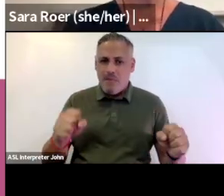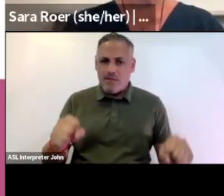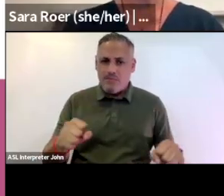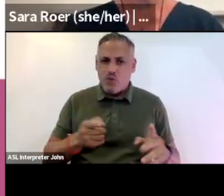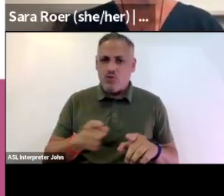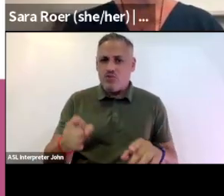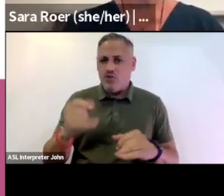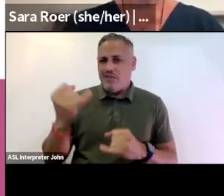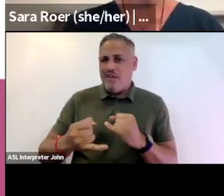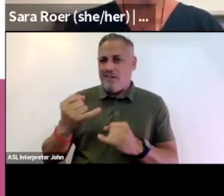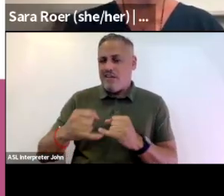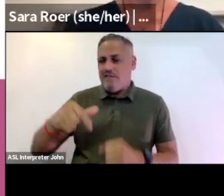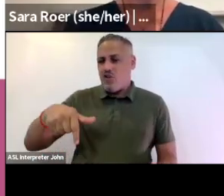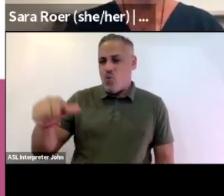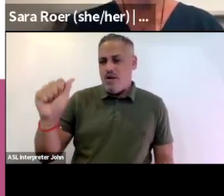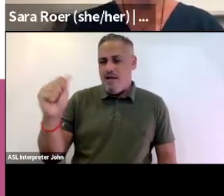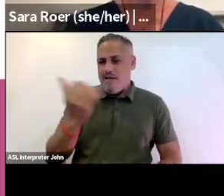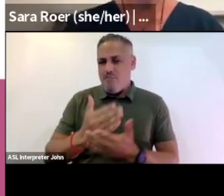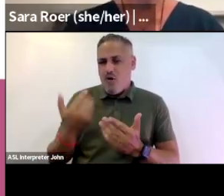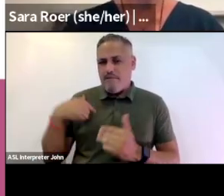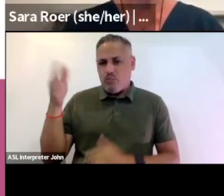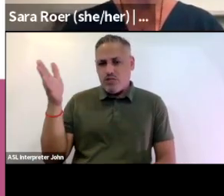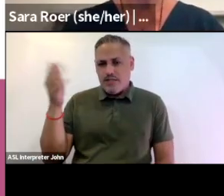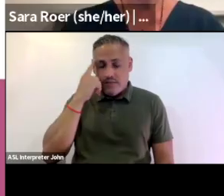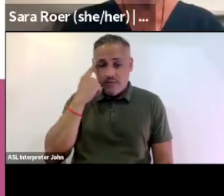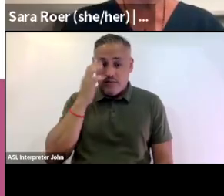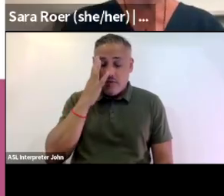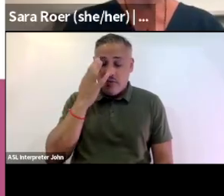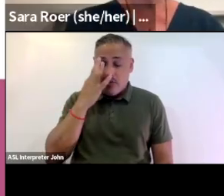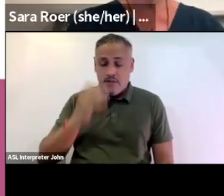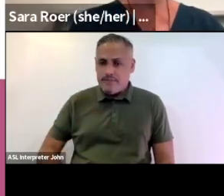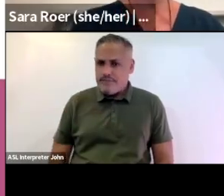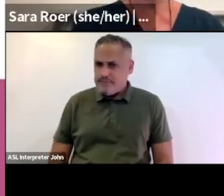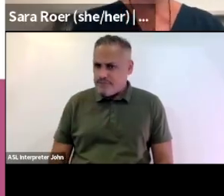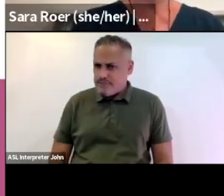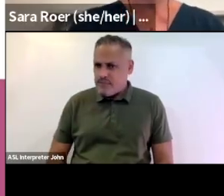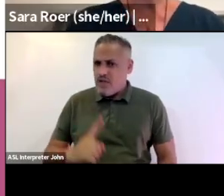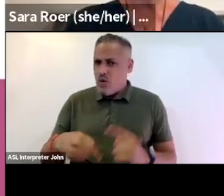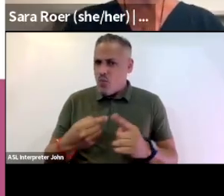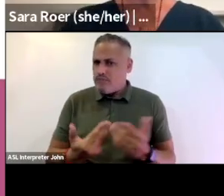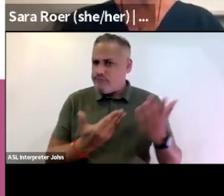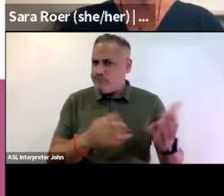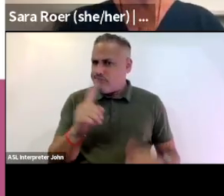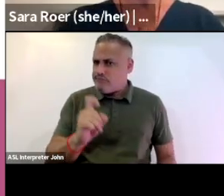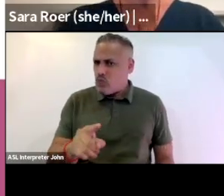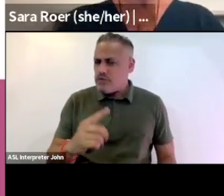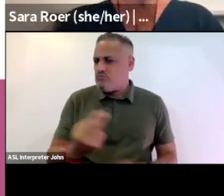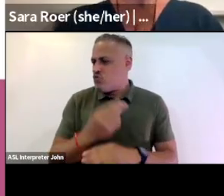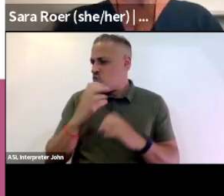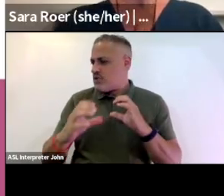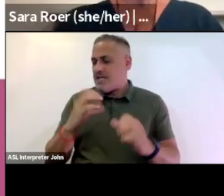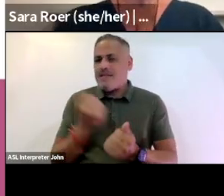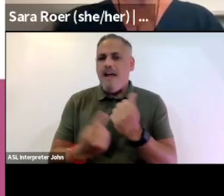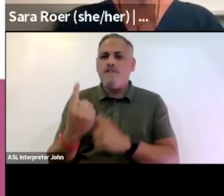during the end at the Q&A portion of the webinar. When you submit questions, use the chat to